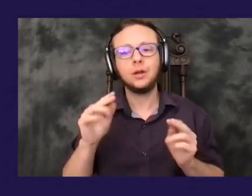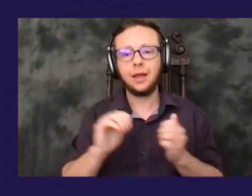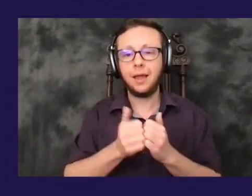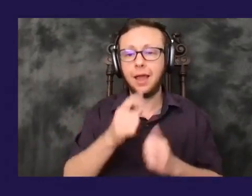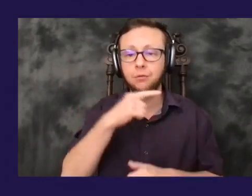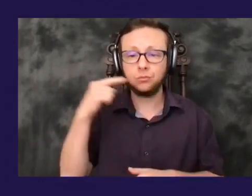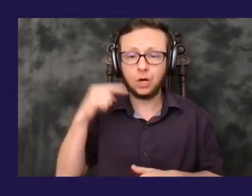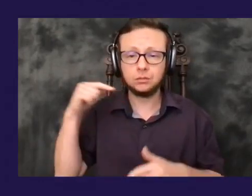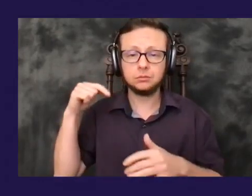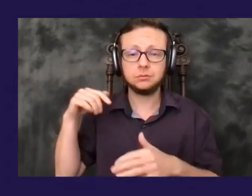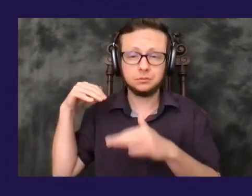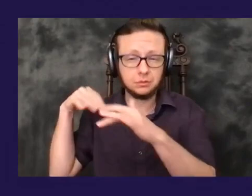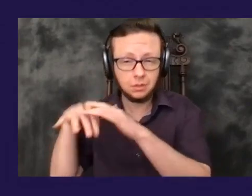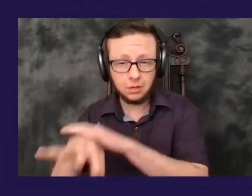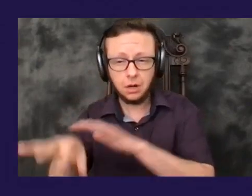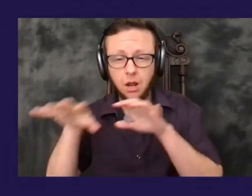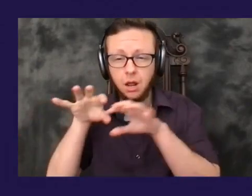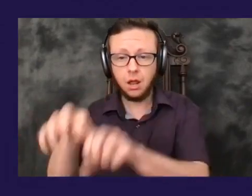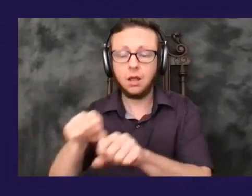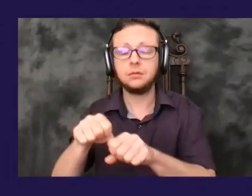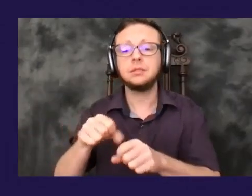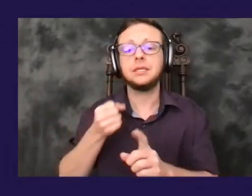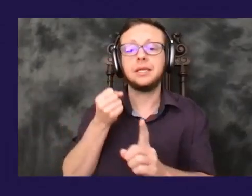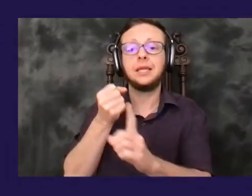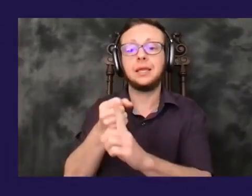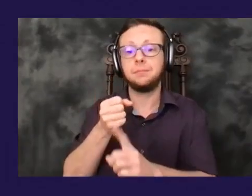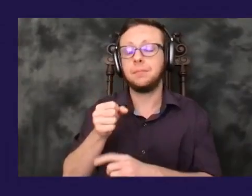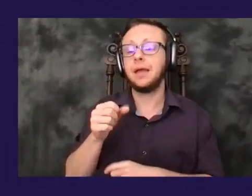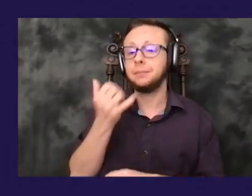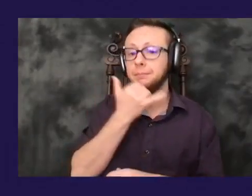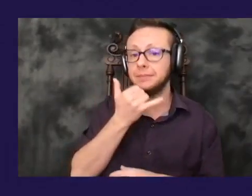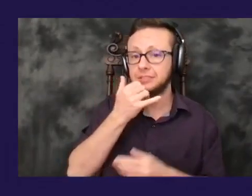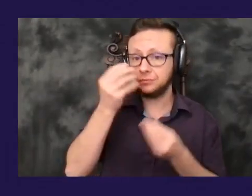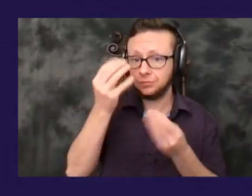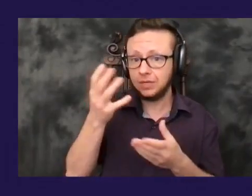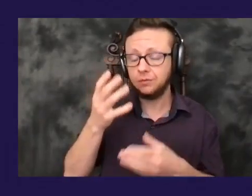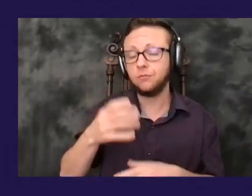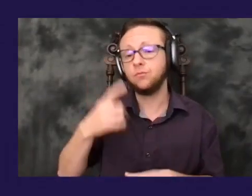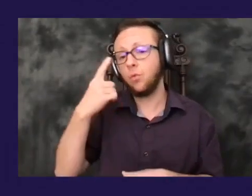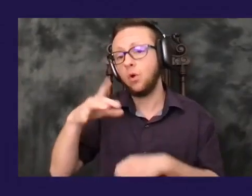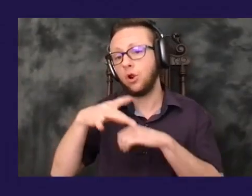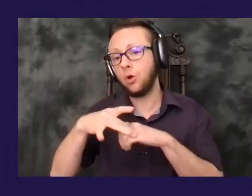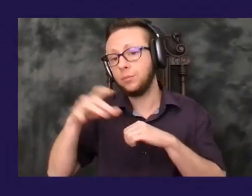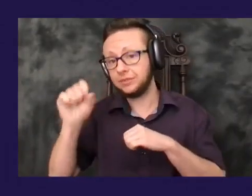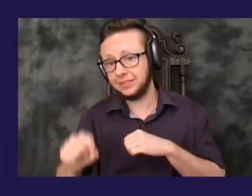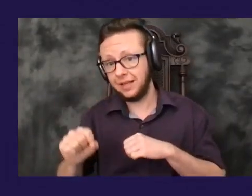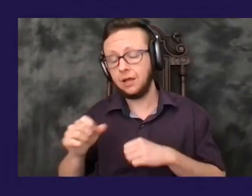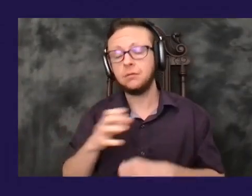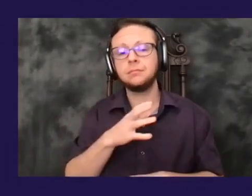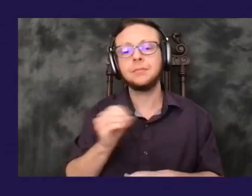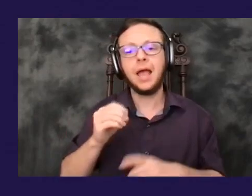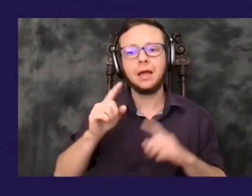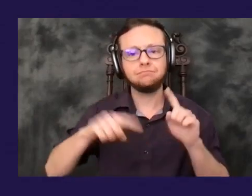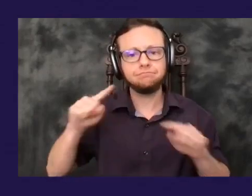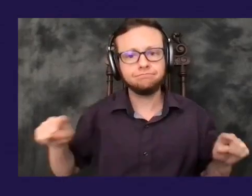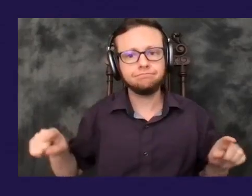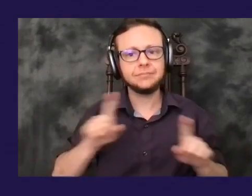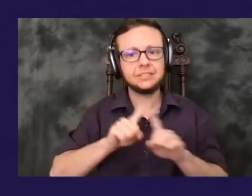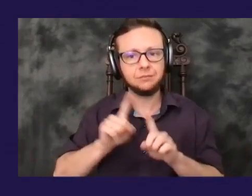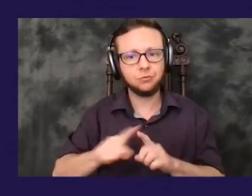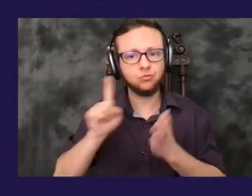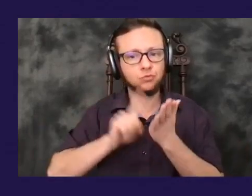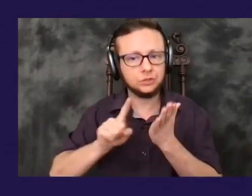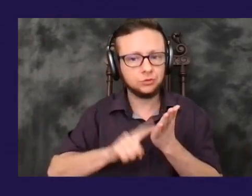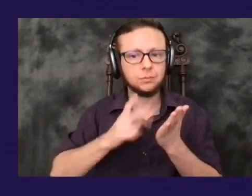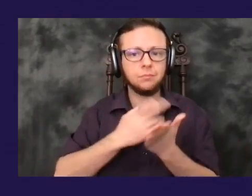Ukraine affected misinformation in the global south. And there's a variety of ongoing research projects like